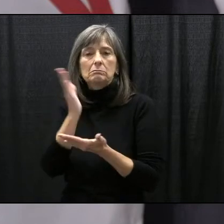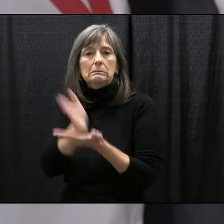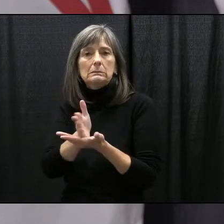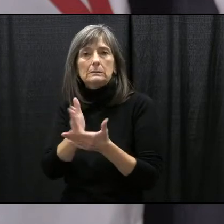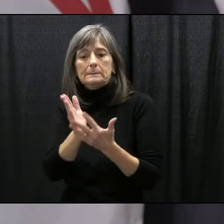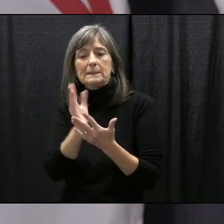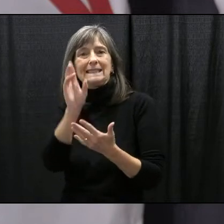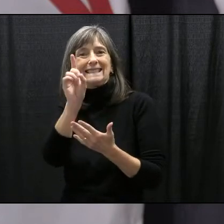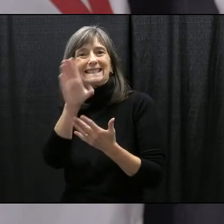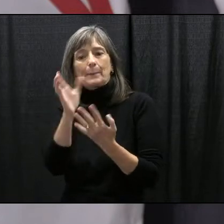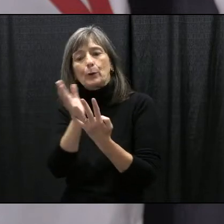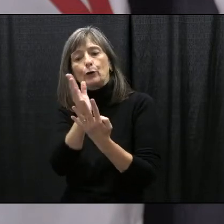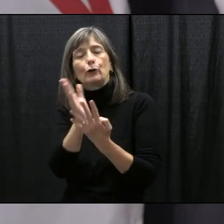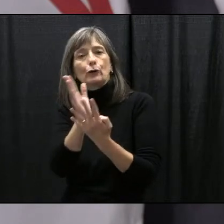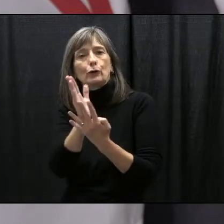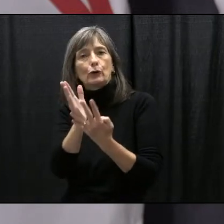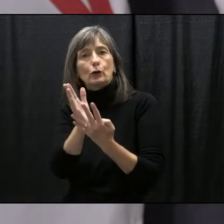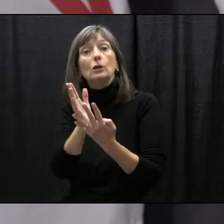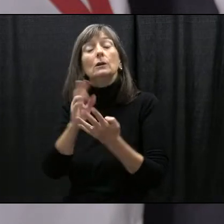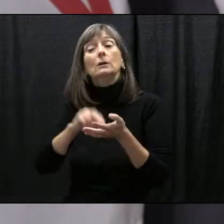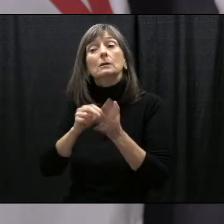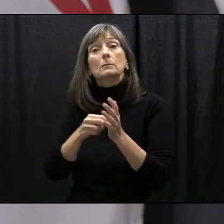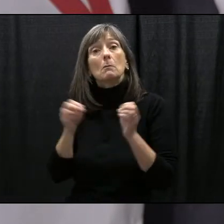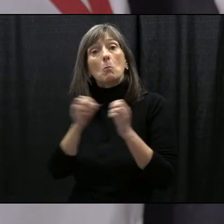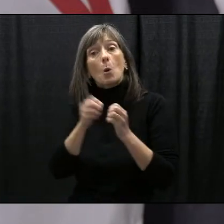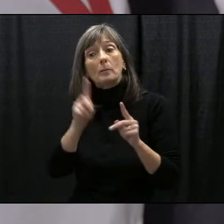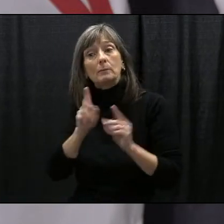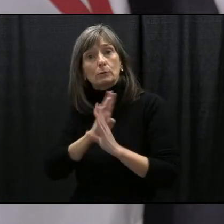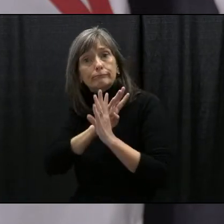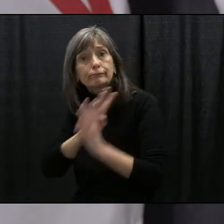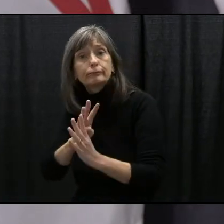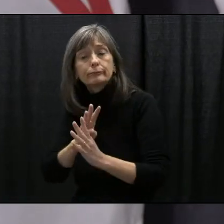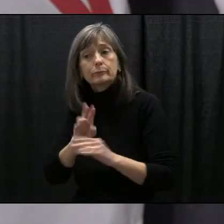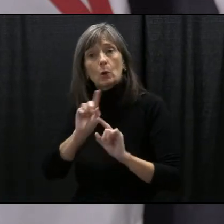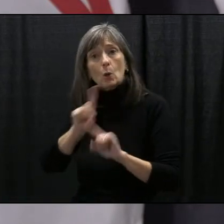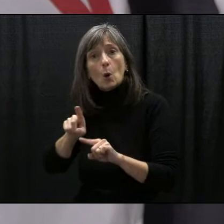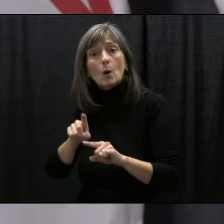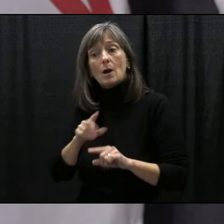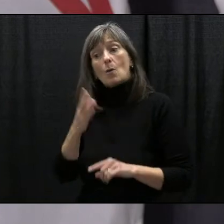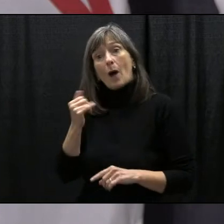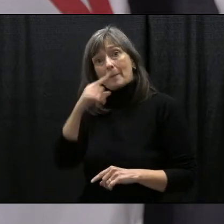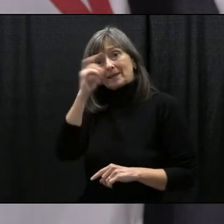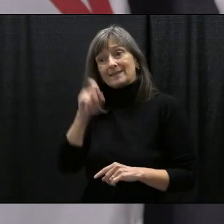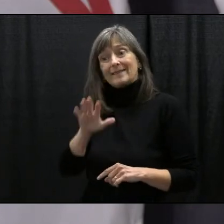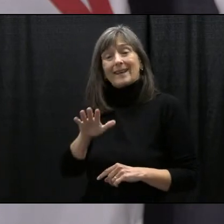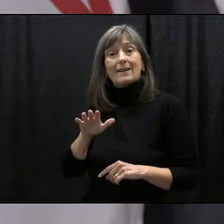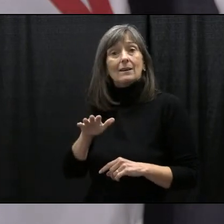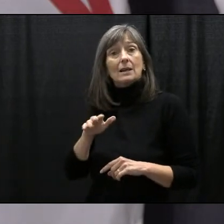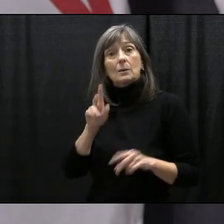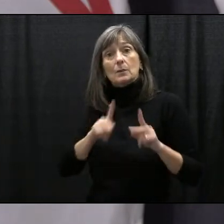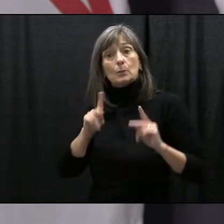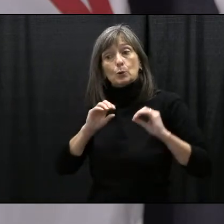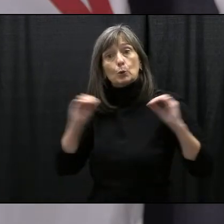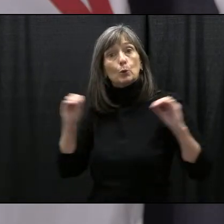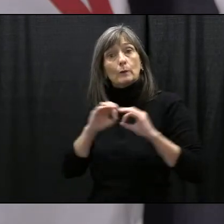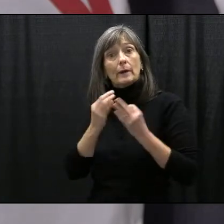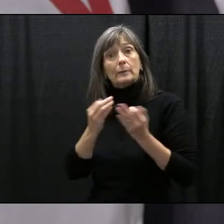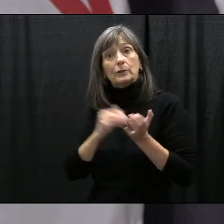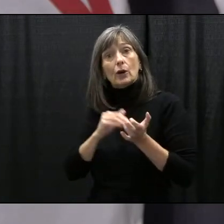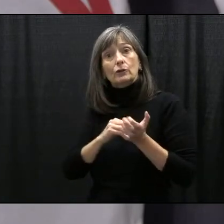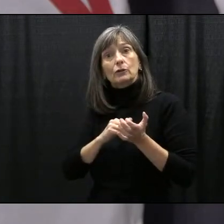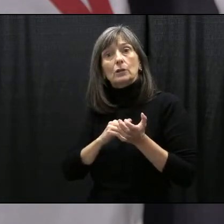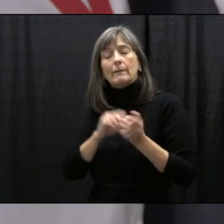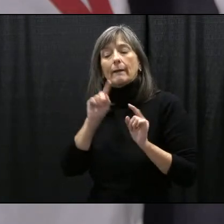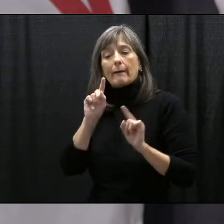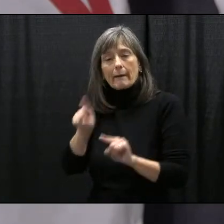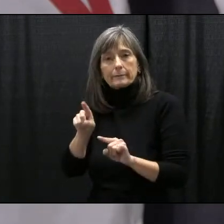They will provide improved patient access by, again, providing a health home for those people who do not currently